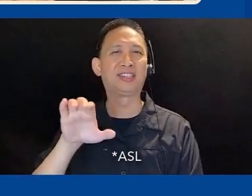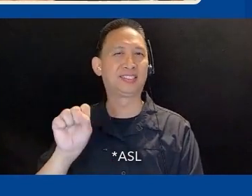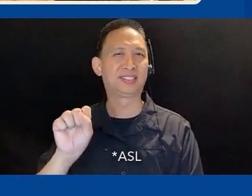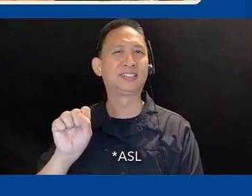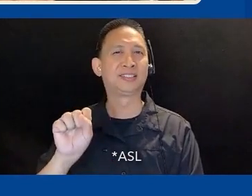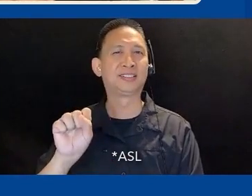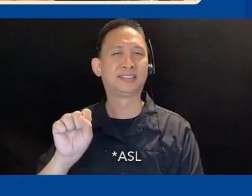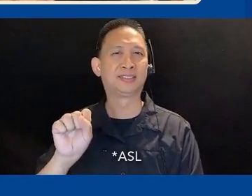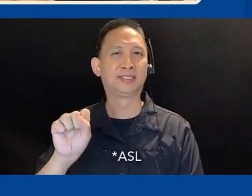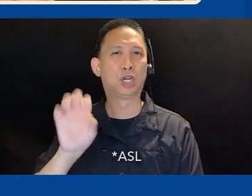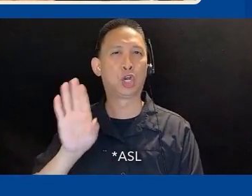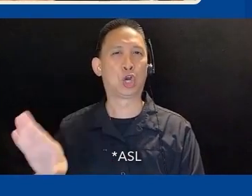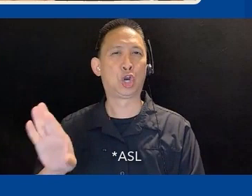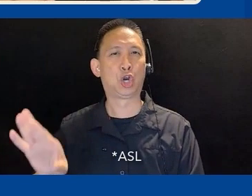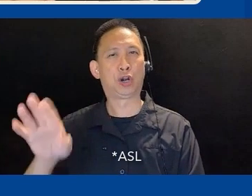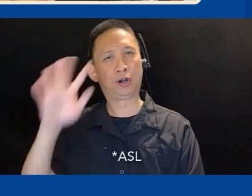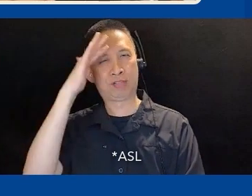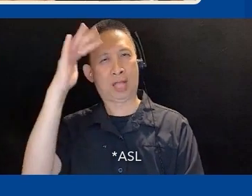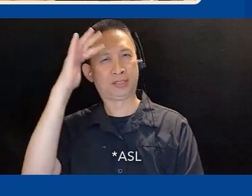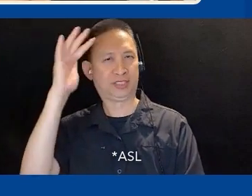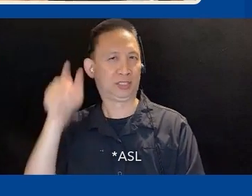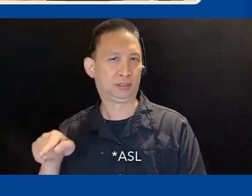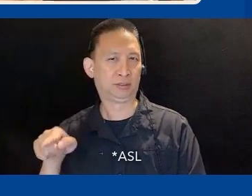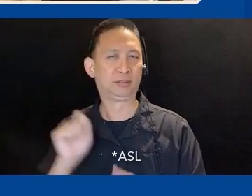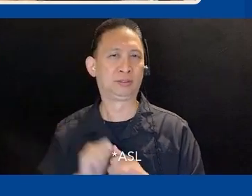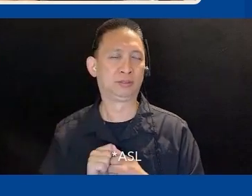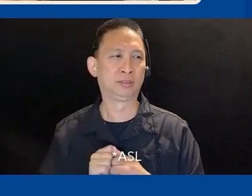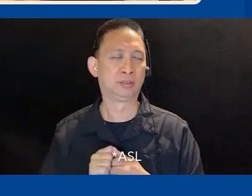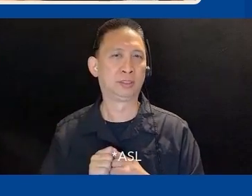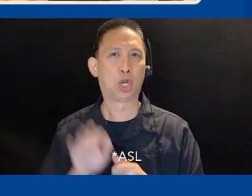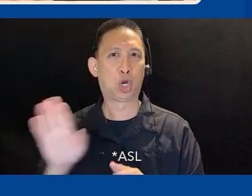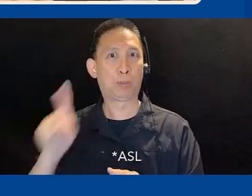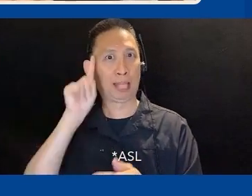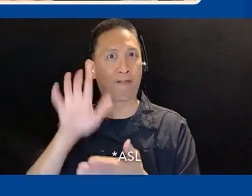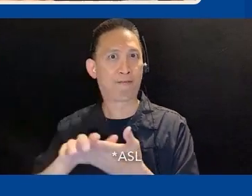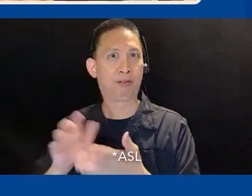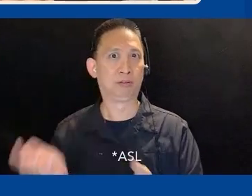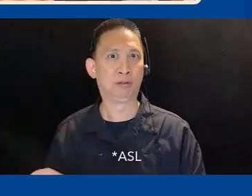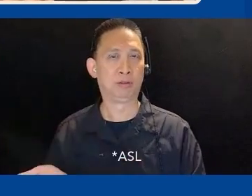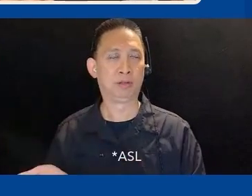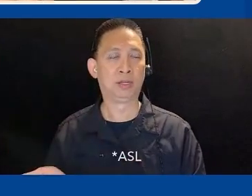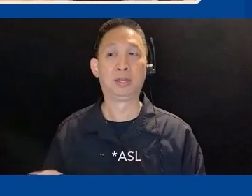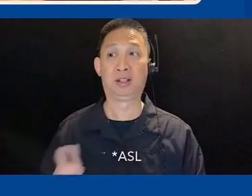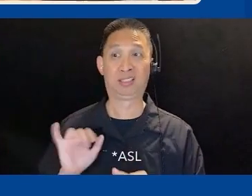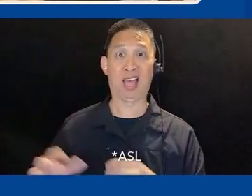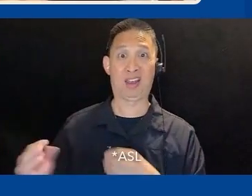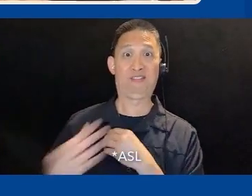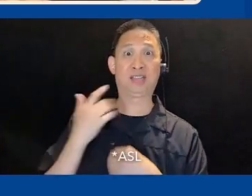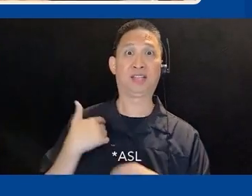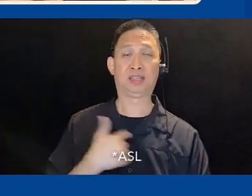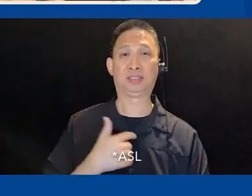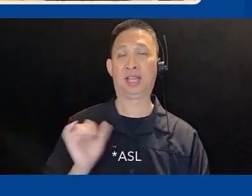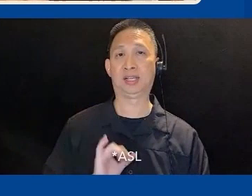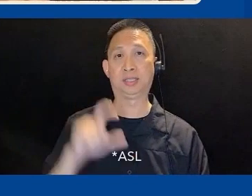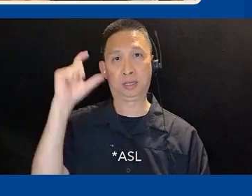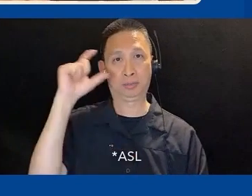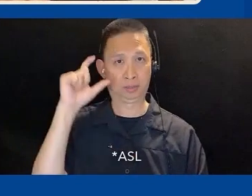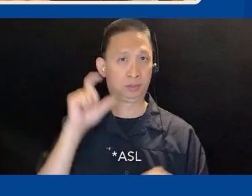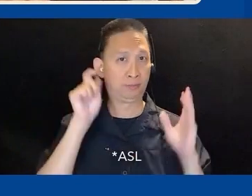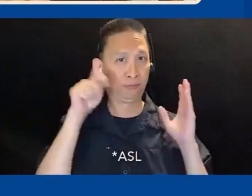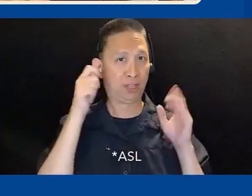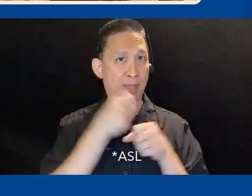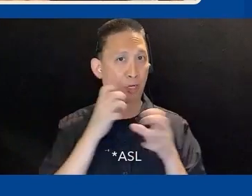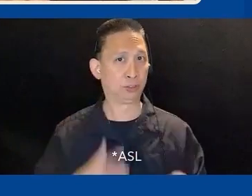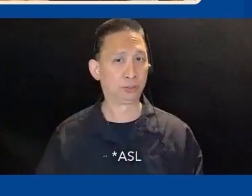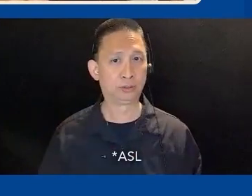the way that we are perceived, it affects us as Muslim filmmakers, because like even the reason I got into film is you go